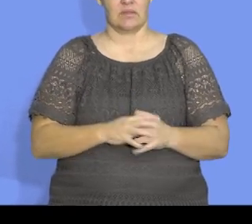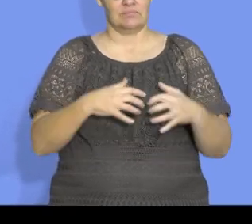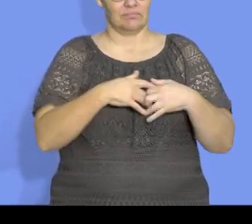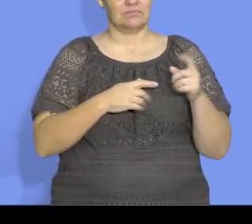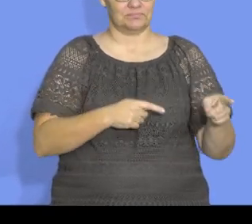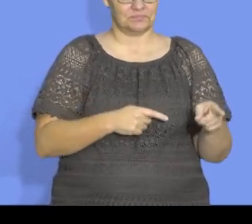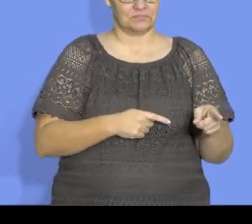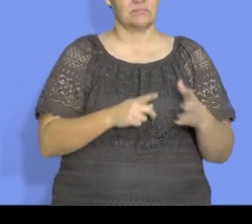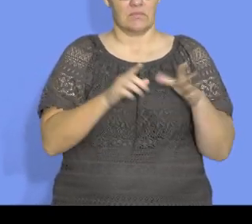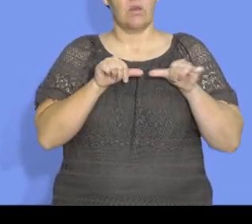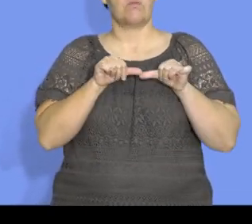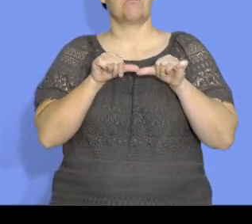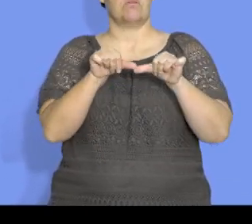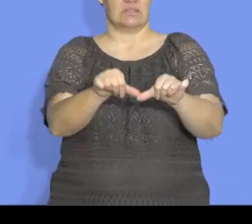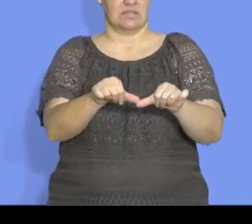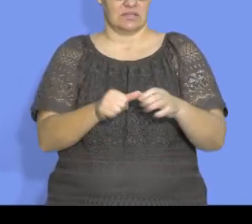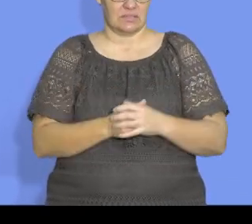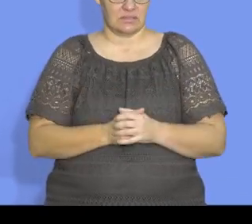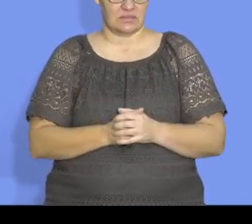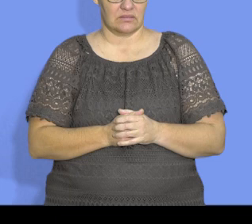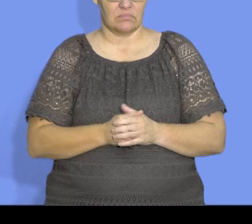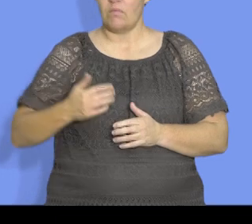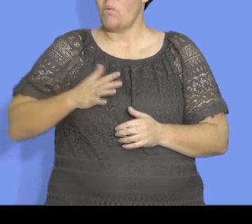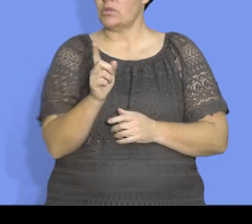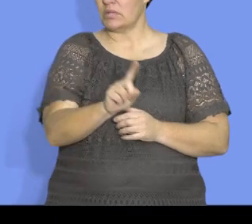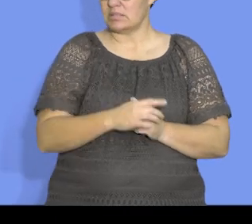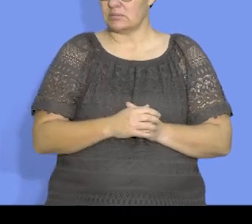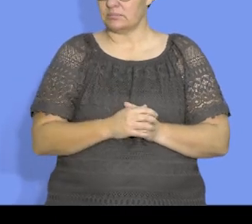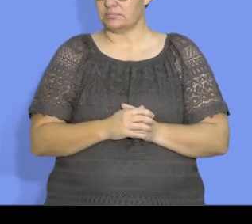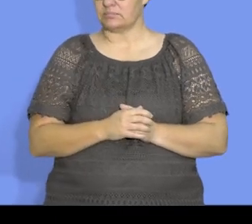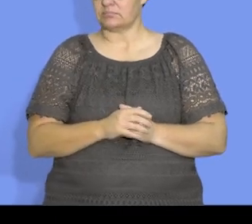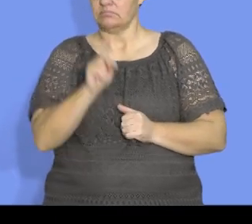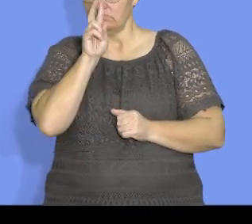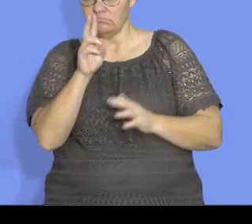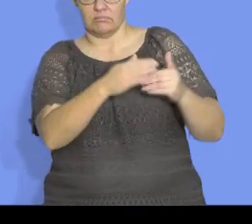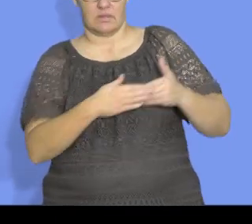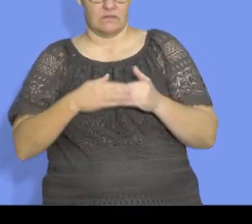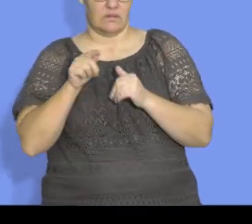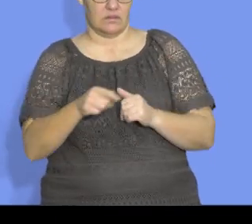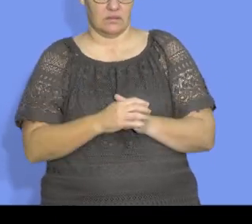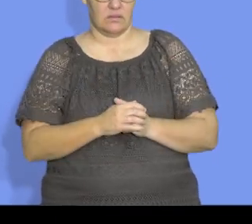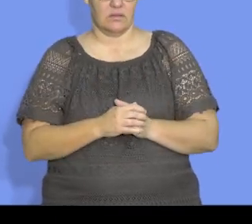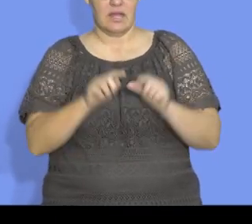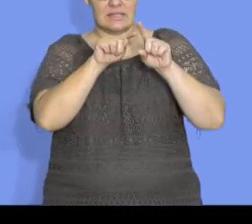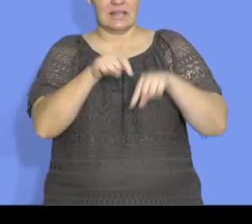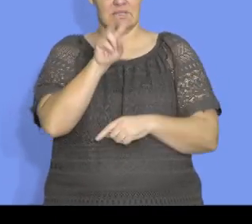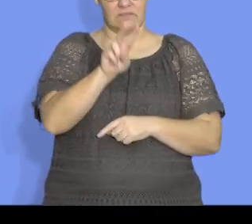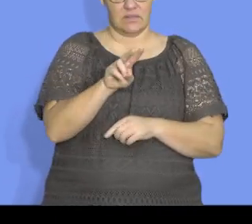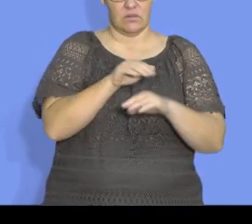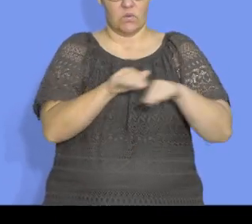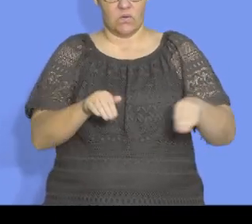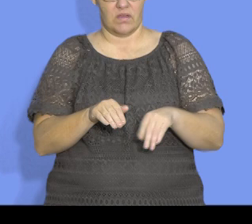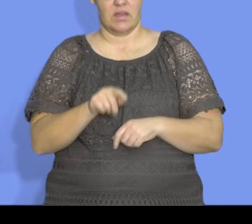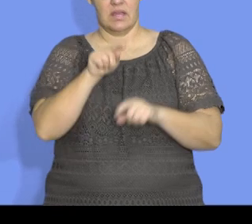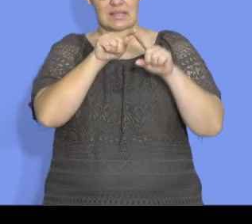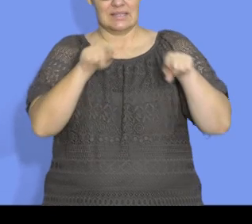we're saying this is a constant. What I want us to do is just to look at this very carefully and say if we have delta V over